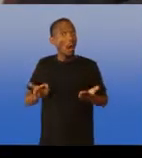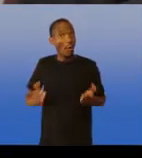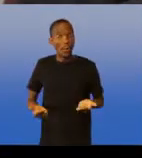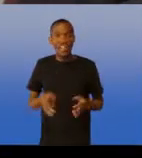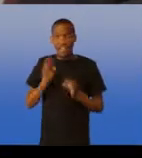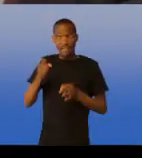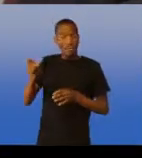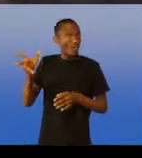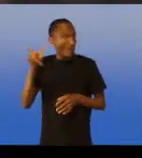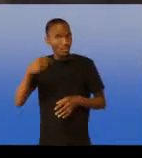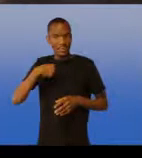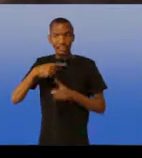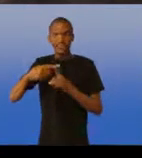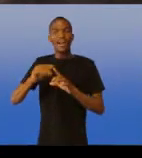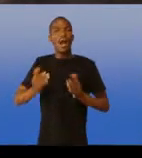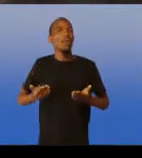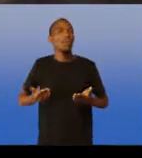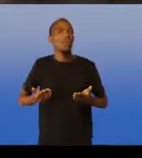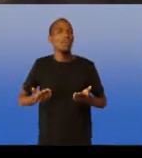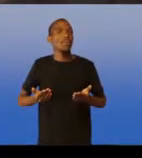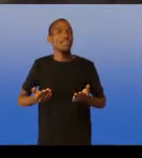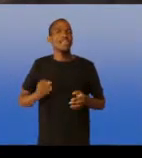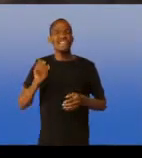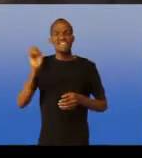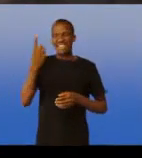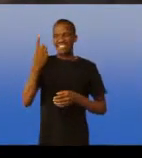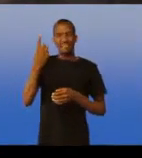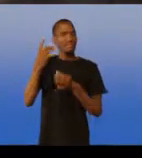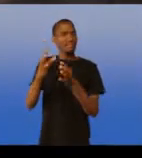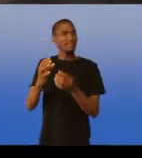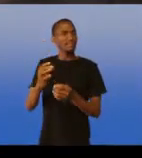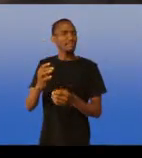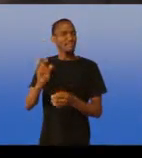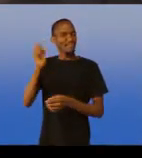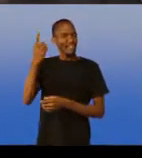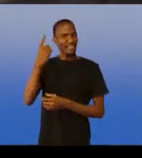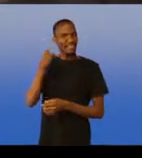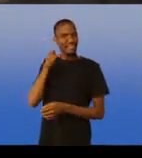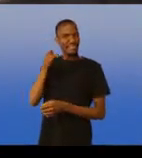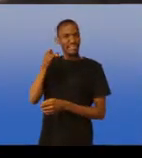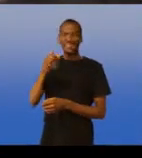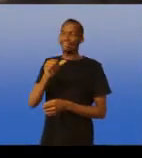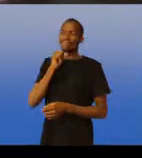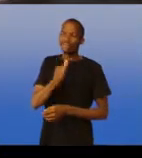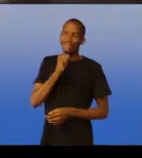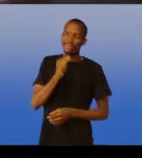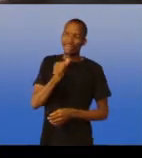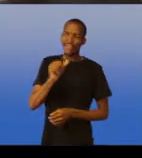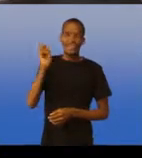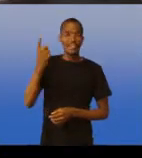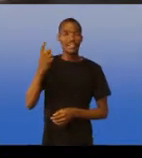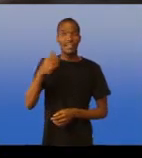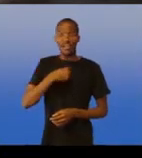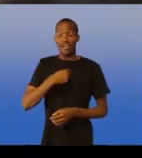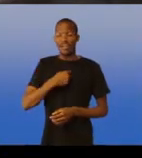ke positive so se se neng se le botlhoko go di heta tsotlhe ga ke sena go nne